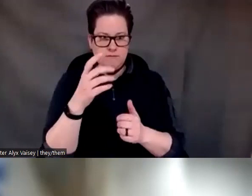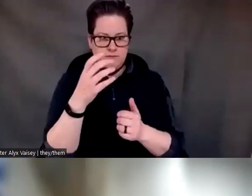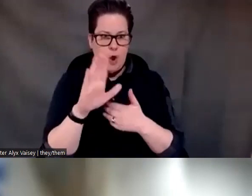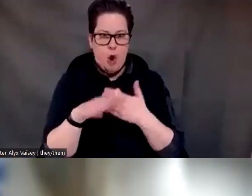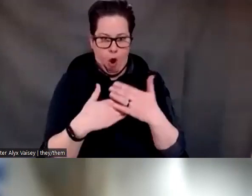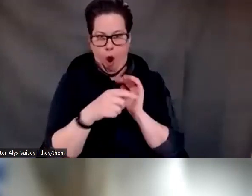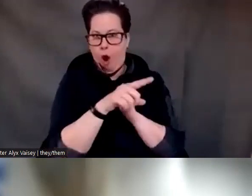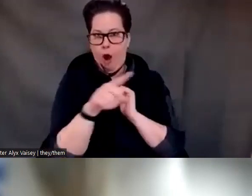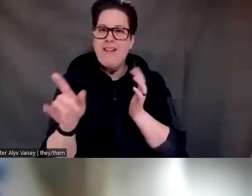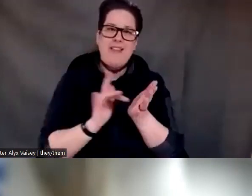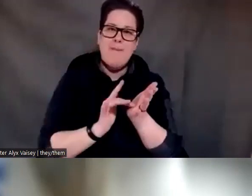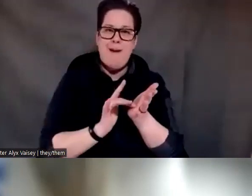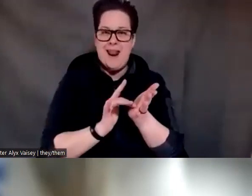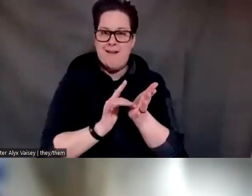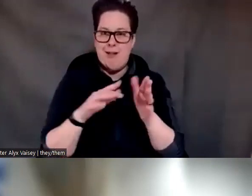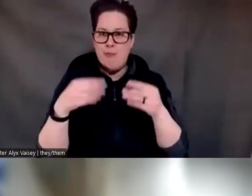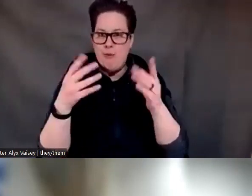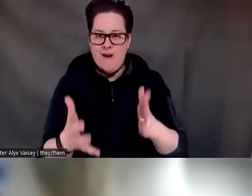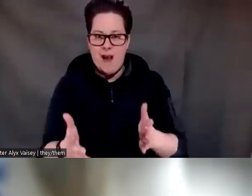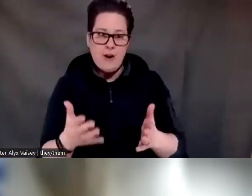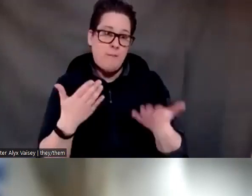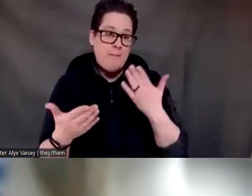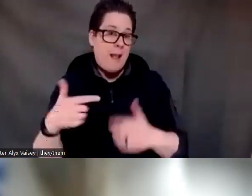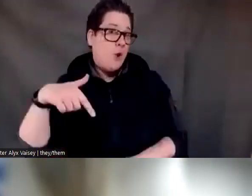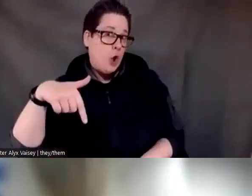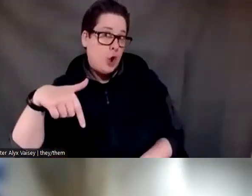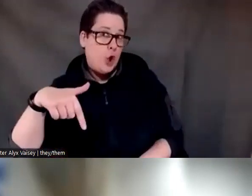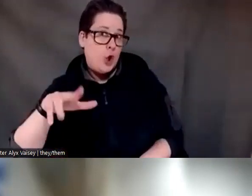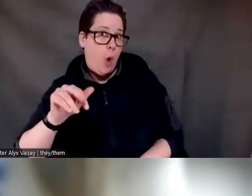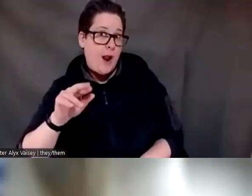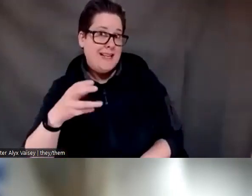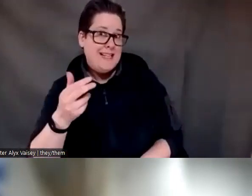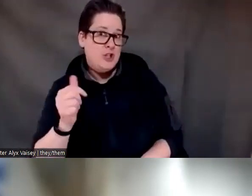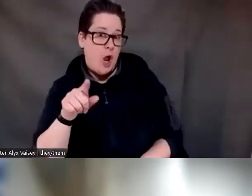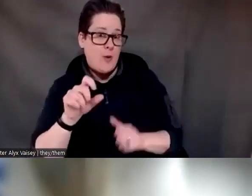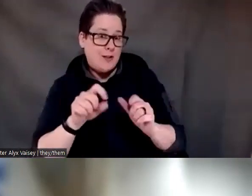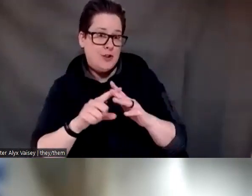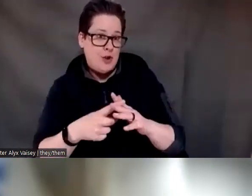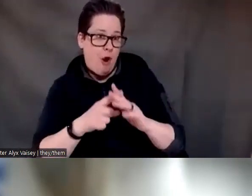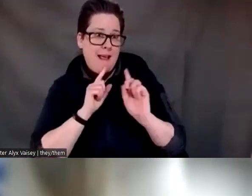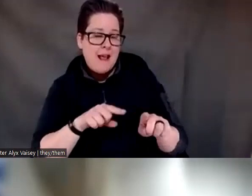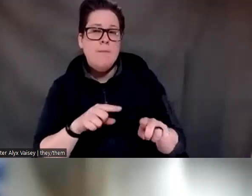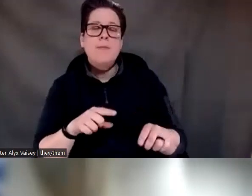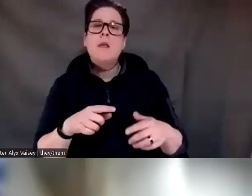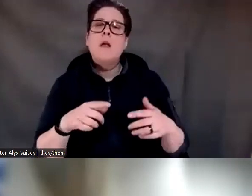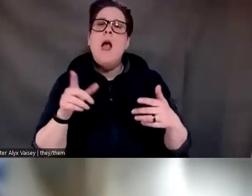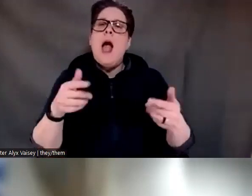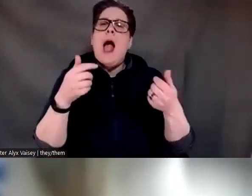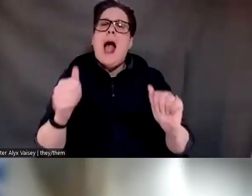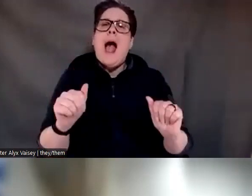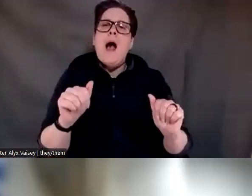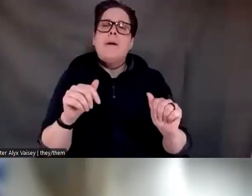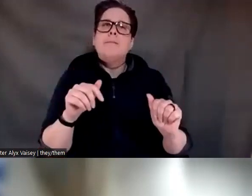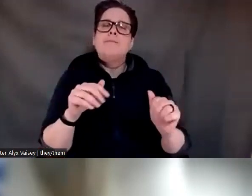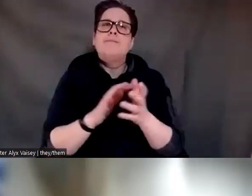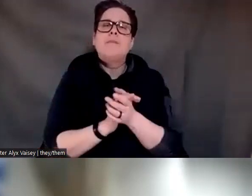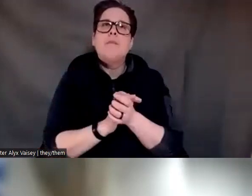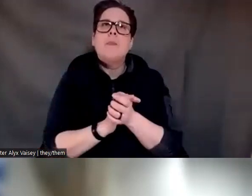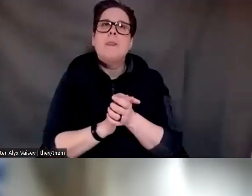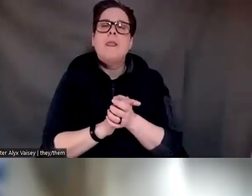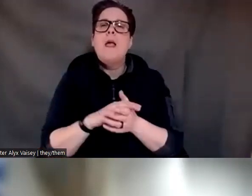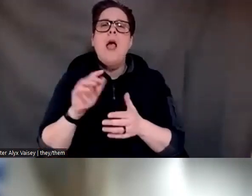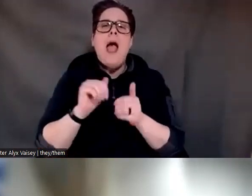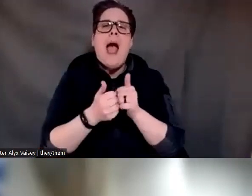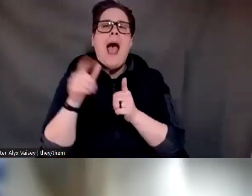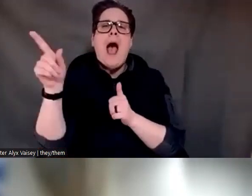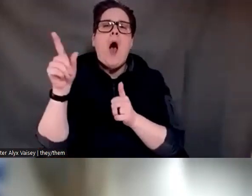medical professionals. Q, if you want to start this one. What is being done to identify folks that are eligible or overdue for these